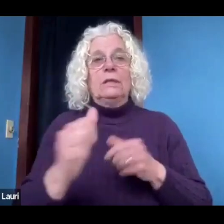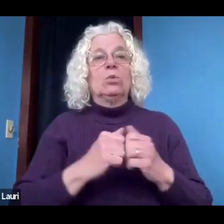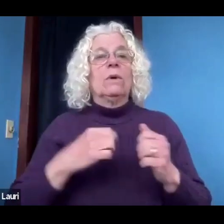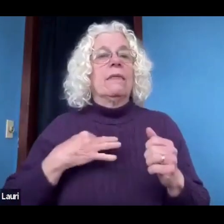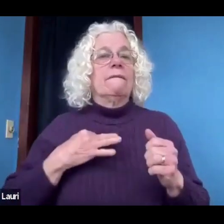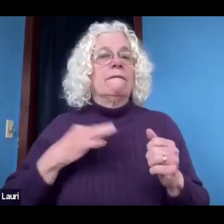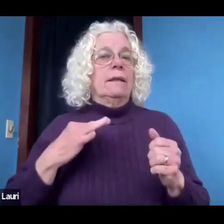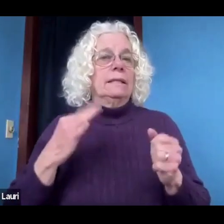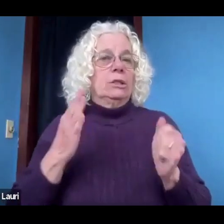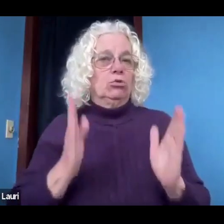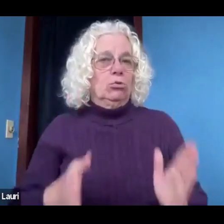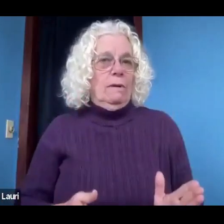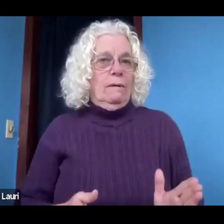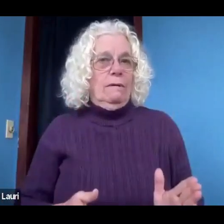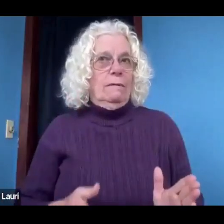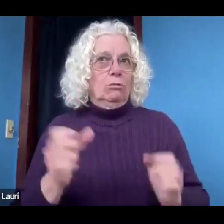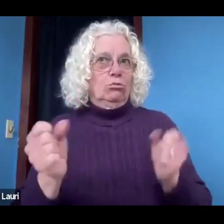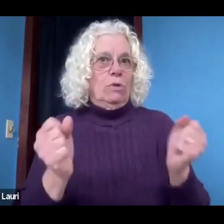driver programs,